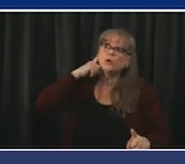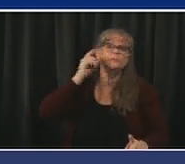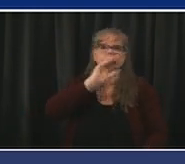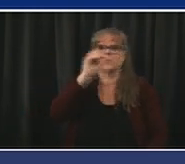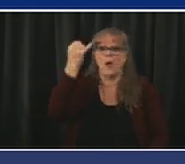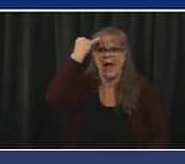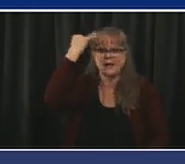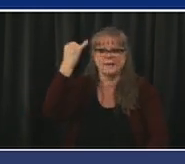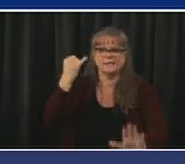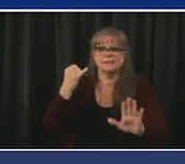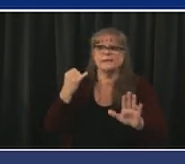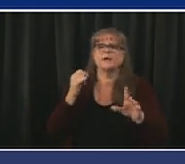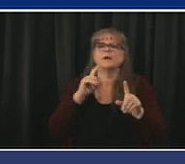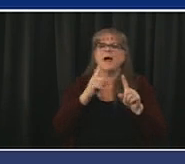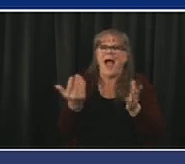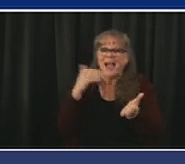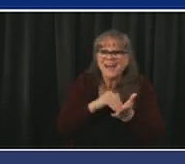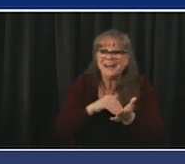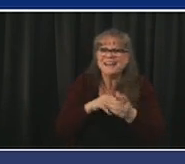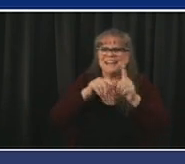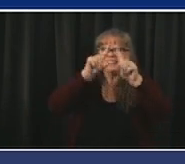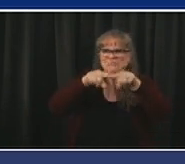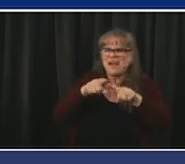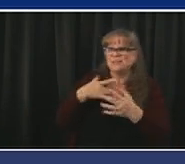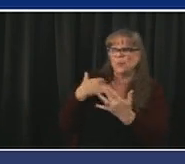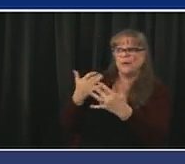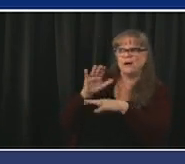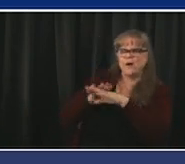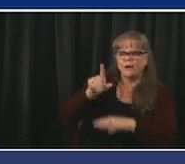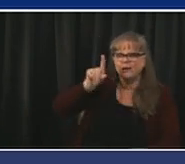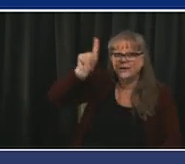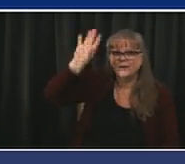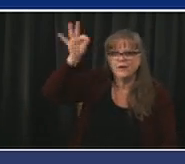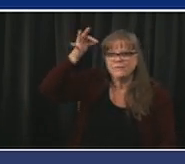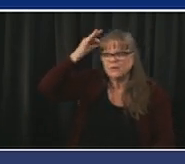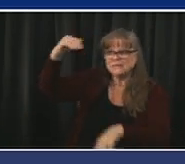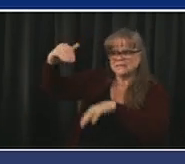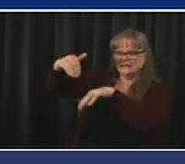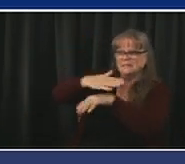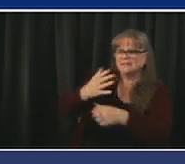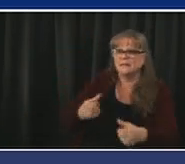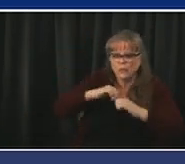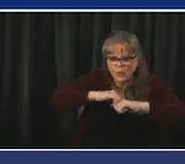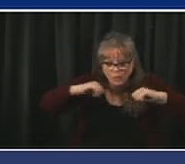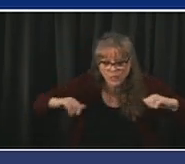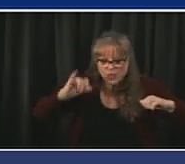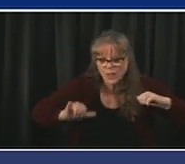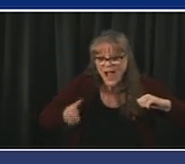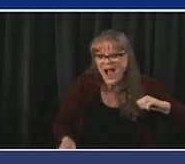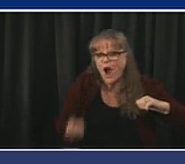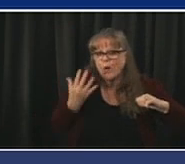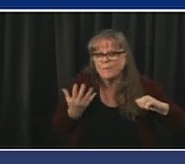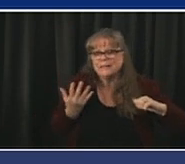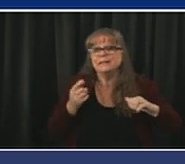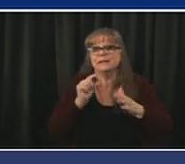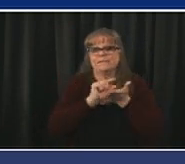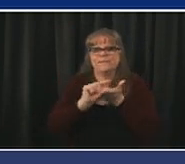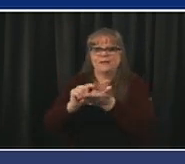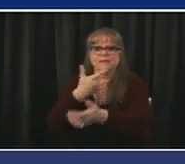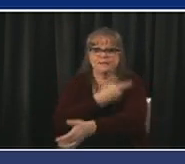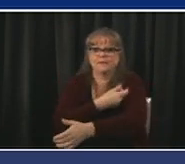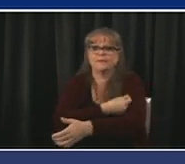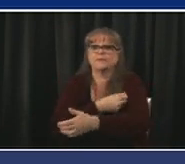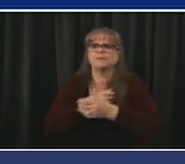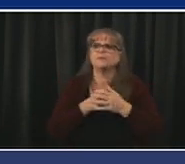vaccine supply. For those who are now eligible in phase 1B3 and who will be eligible in 1B4, we